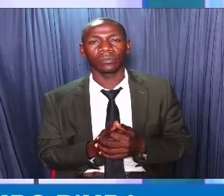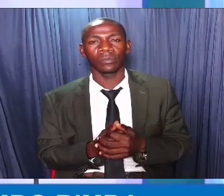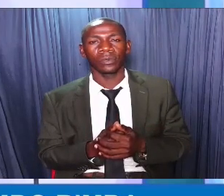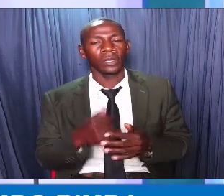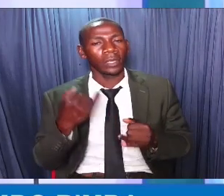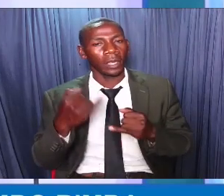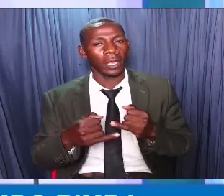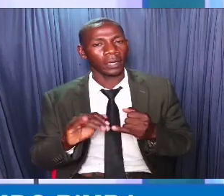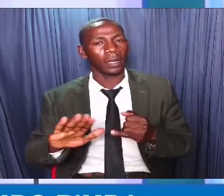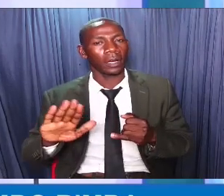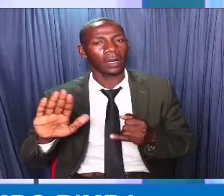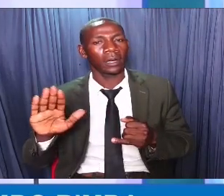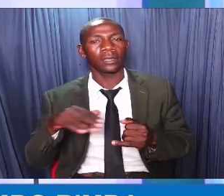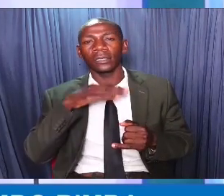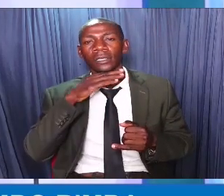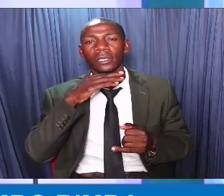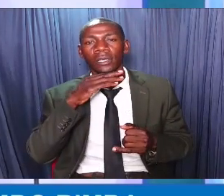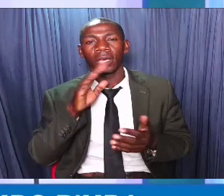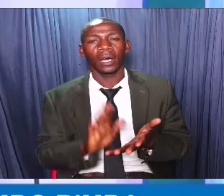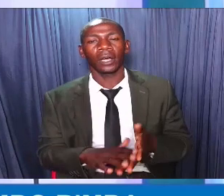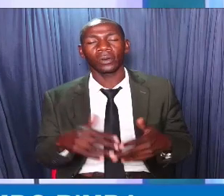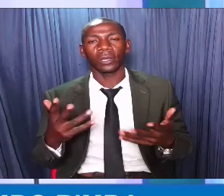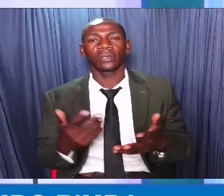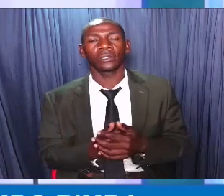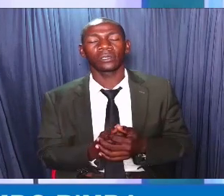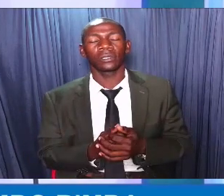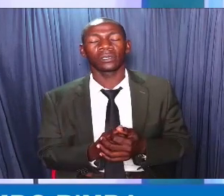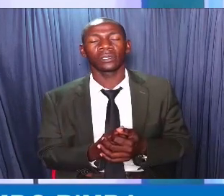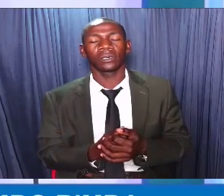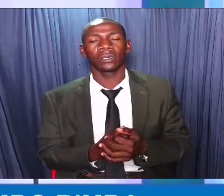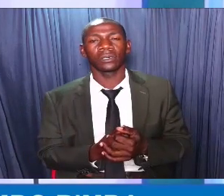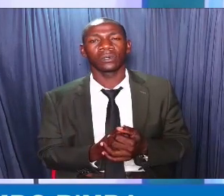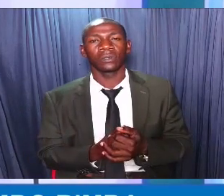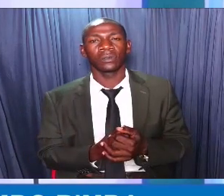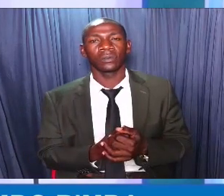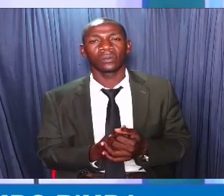mwisho wake at the end of his days. Hallelujah. Hallelujah.